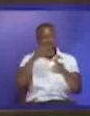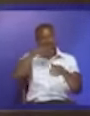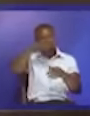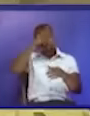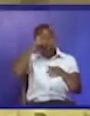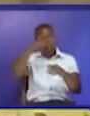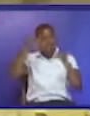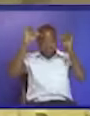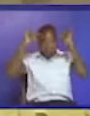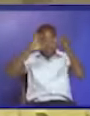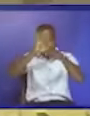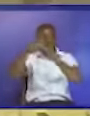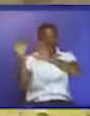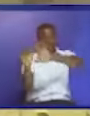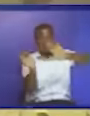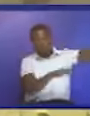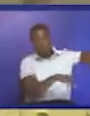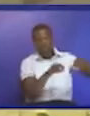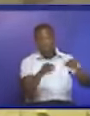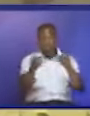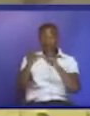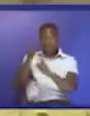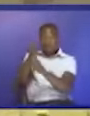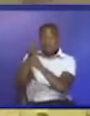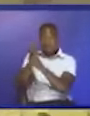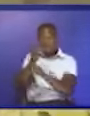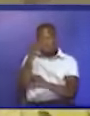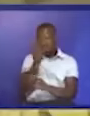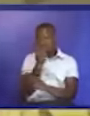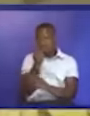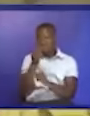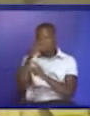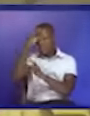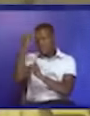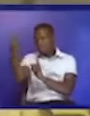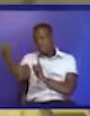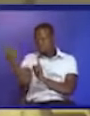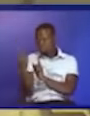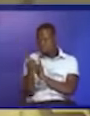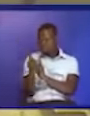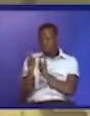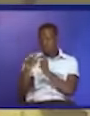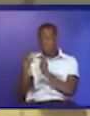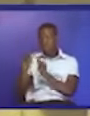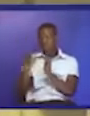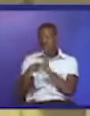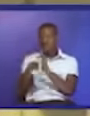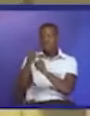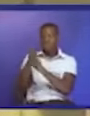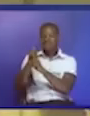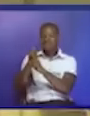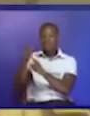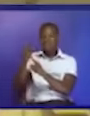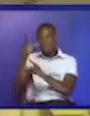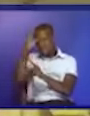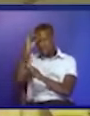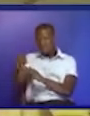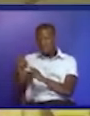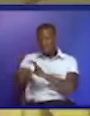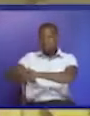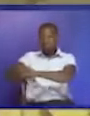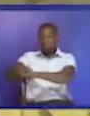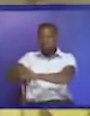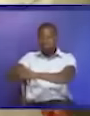everything. The Bible says, when he was alone, a man came to him. And he held that man. He said, leave me, for the